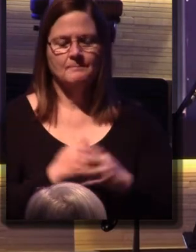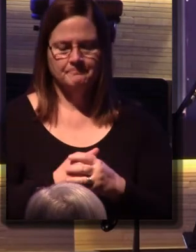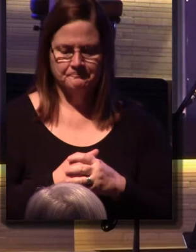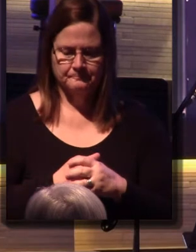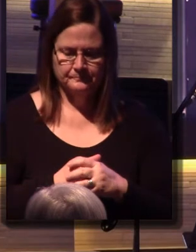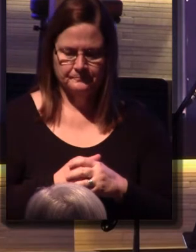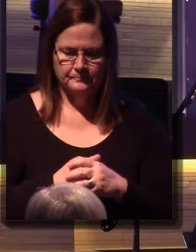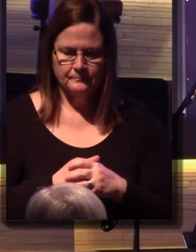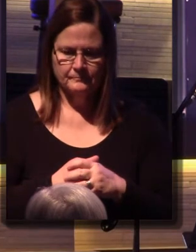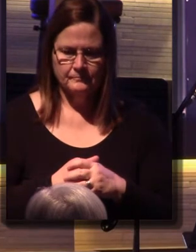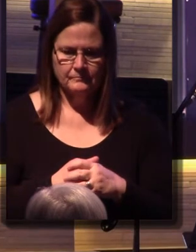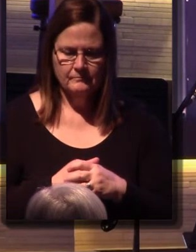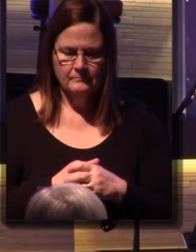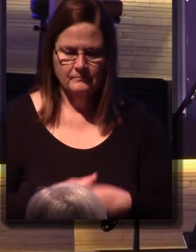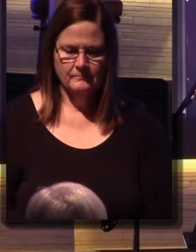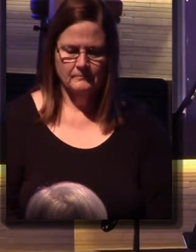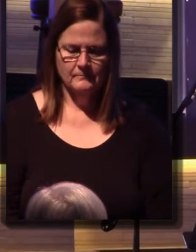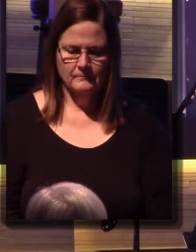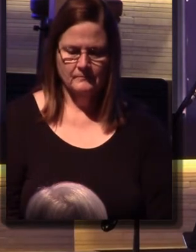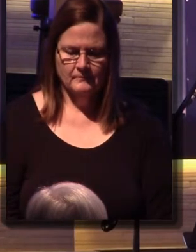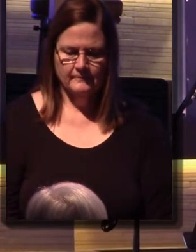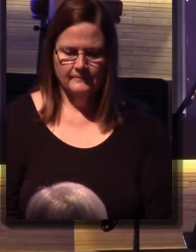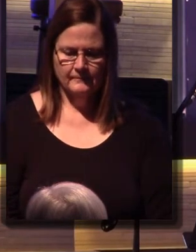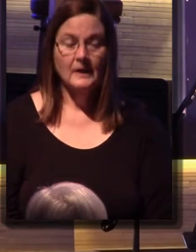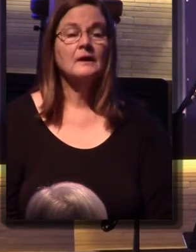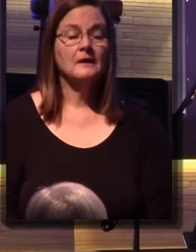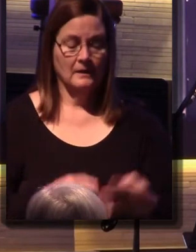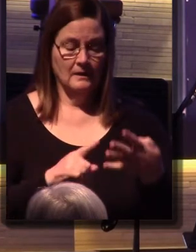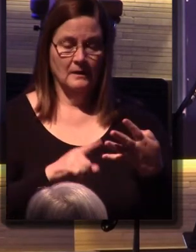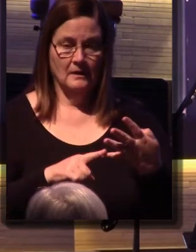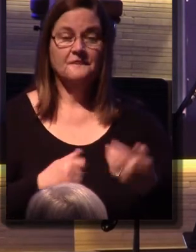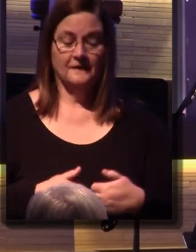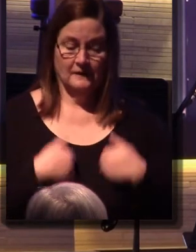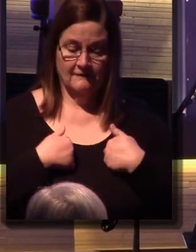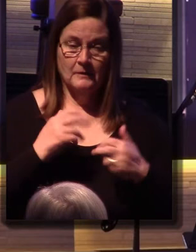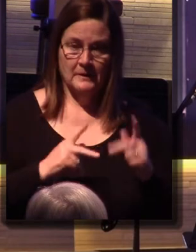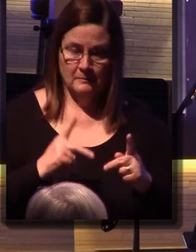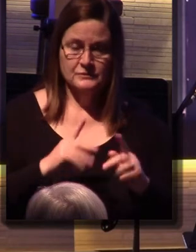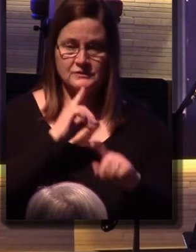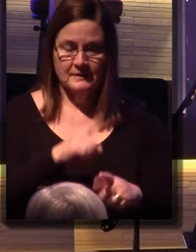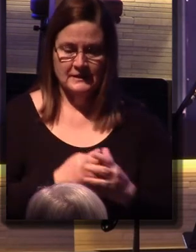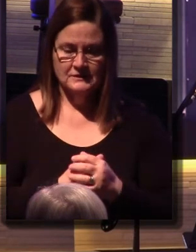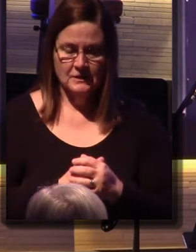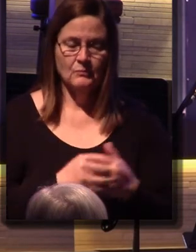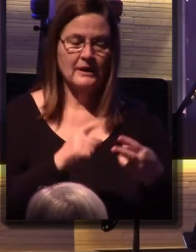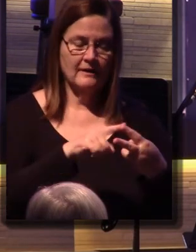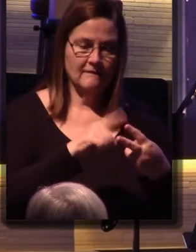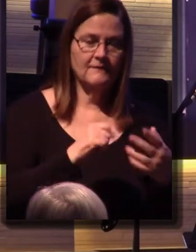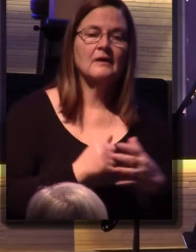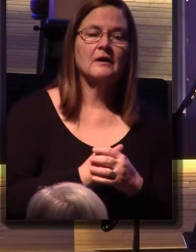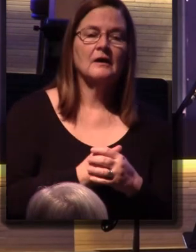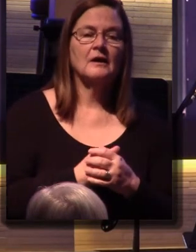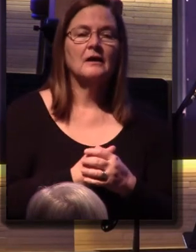to 21. And this is the living's response. So we have the earth's response,